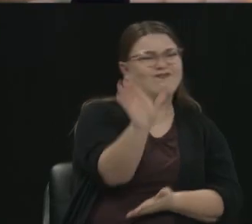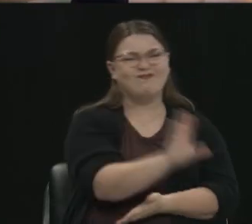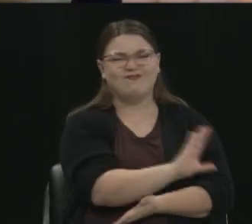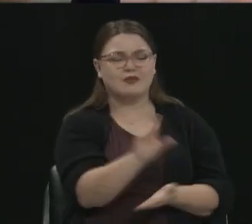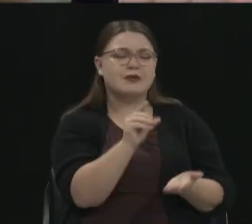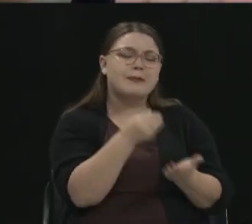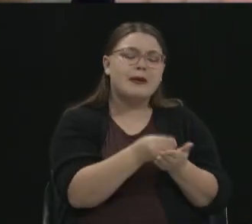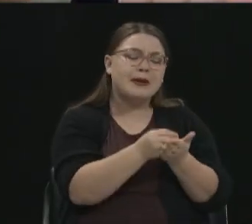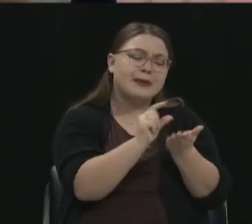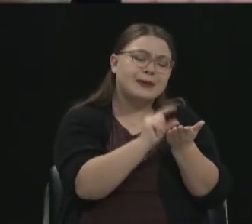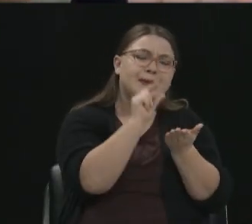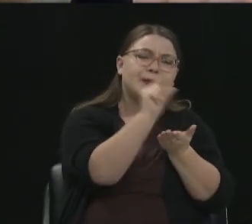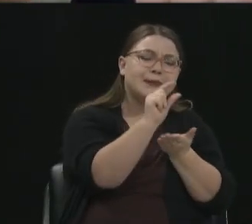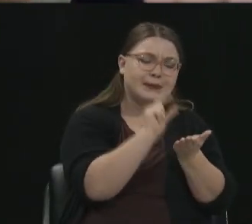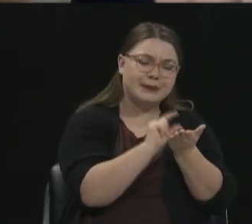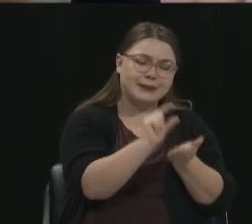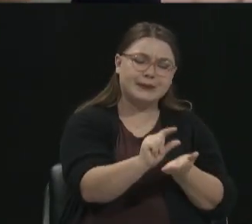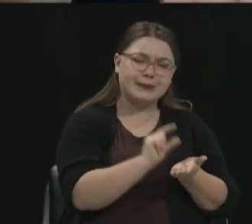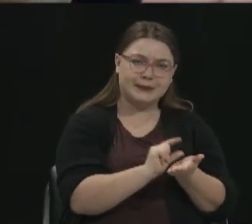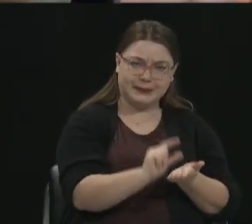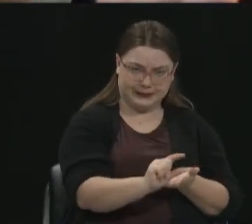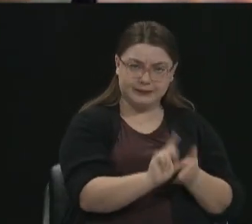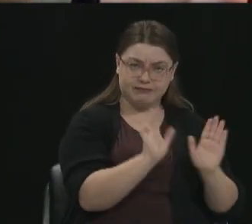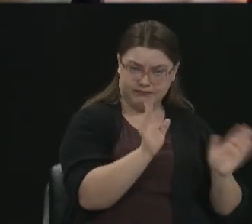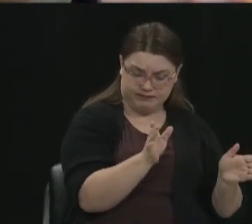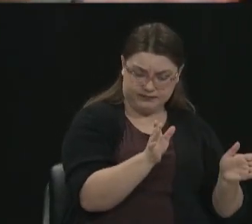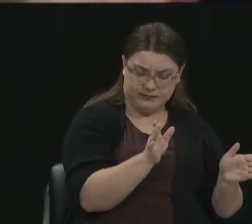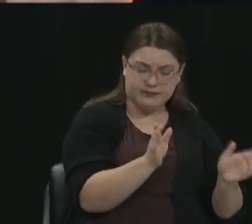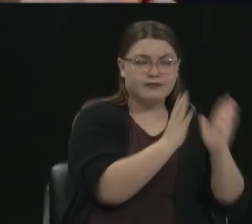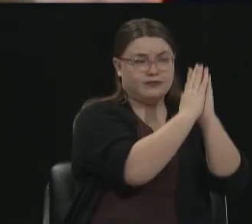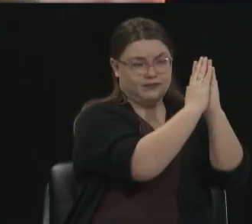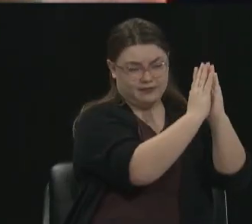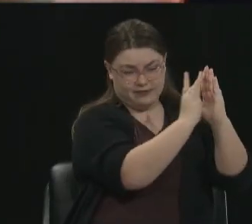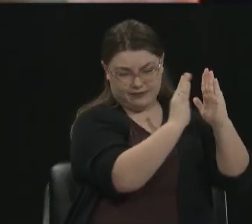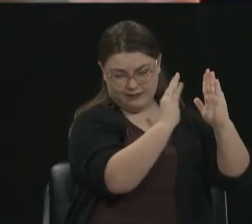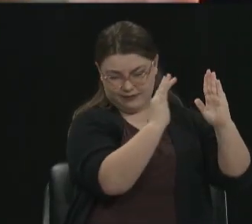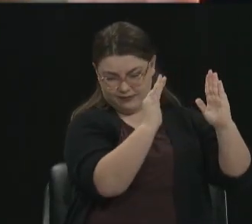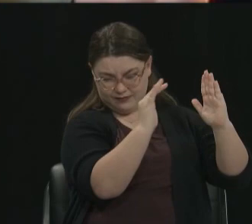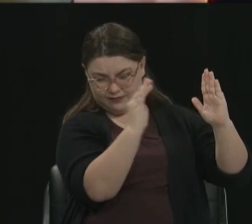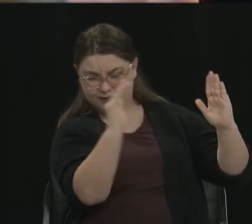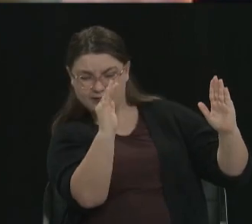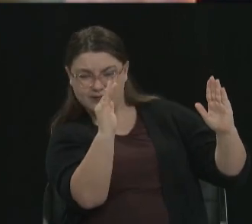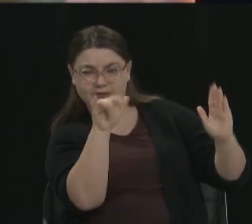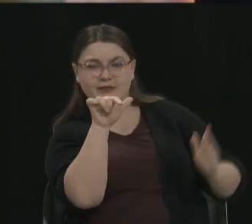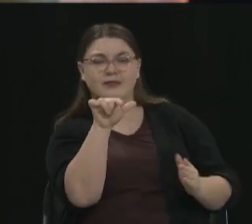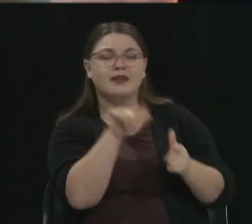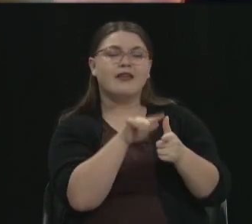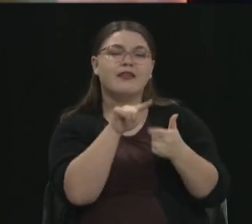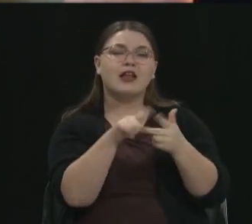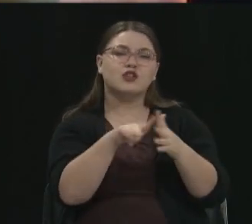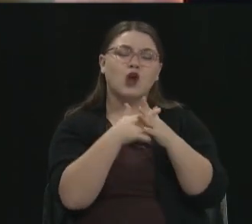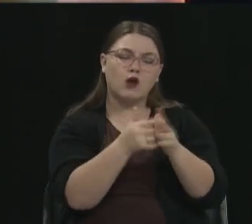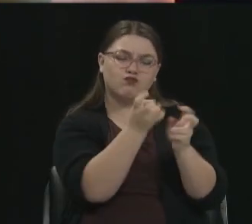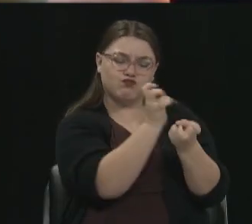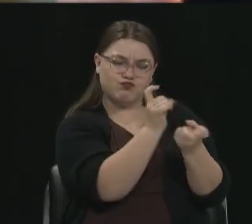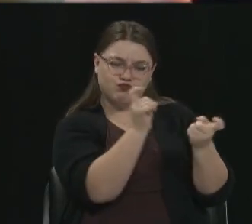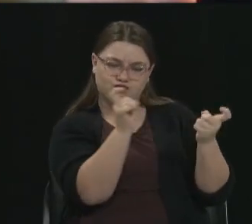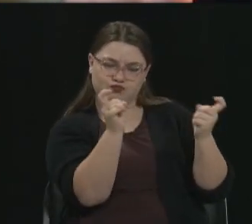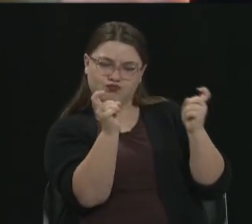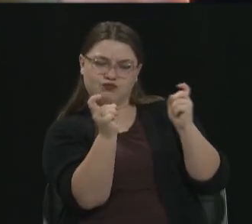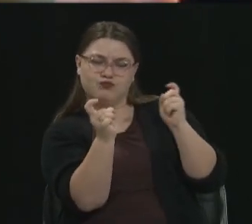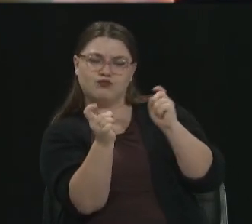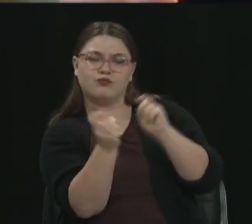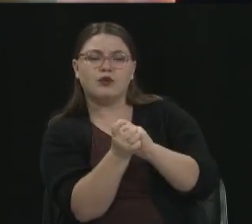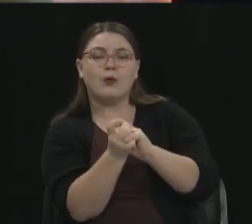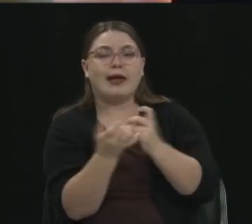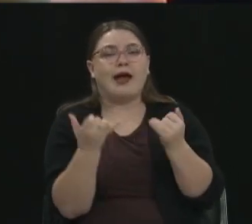but small compared to what we're going to talk about, dark money. And then along the way, you have starting to get a little darker, say